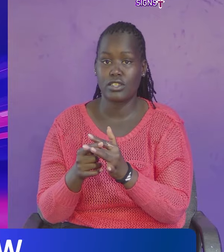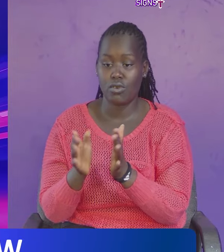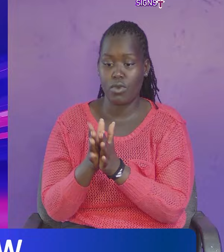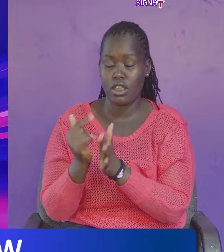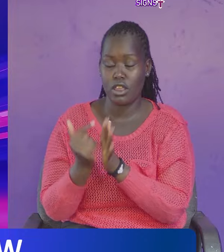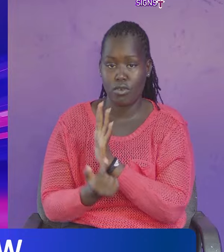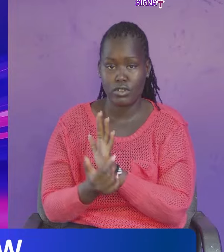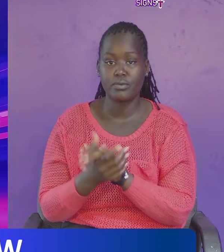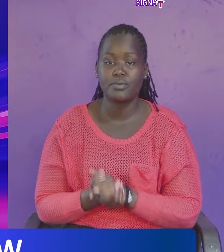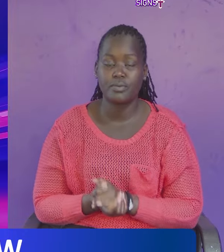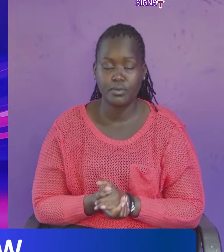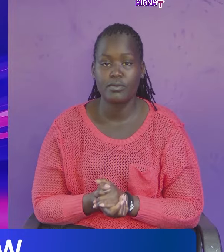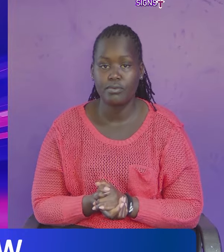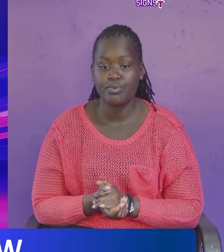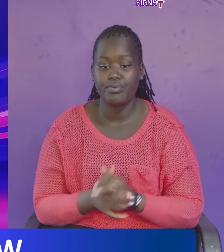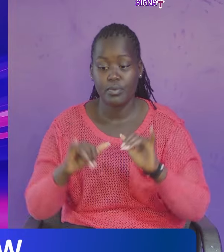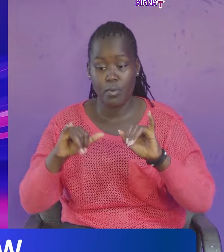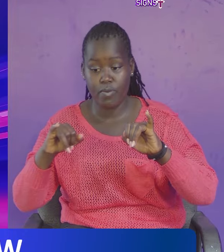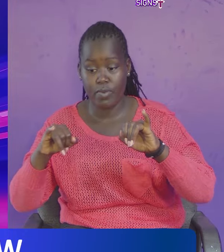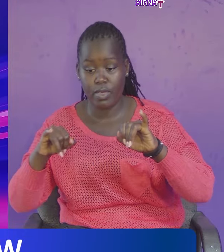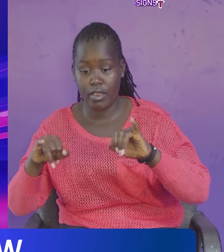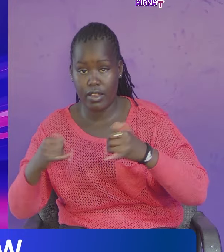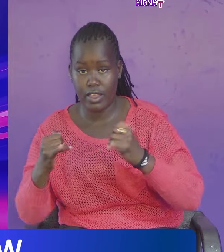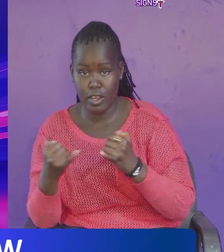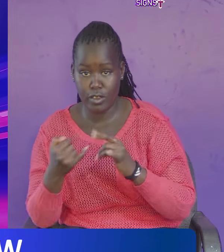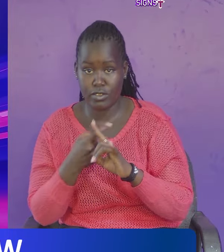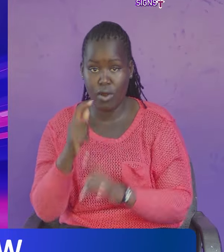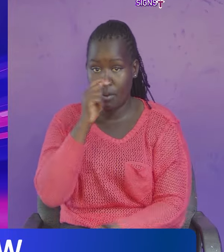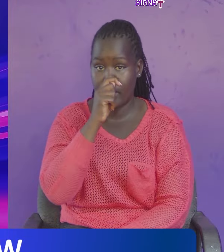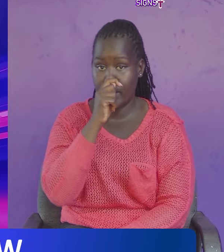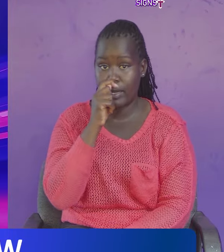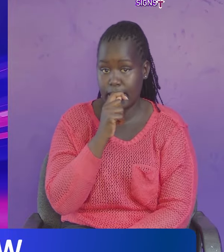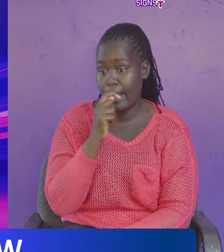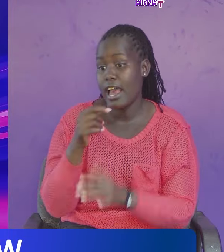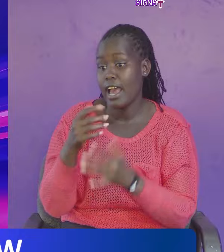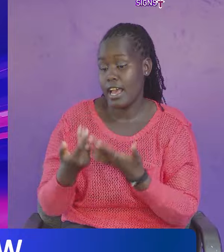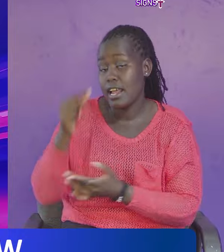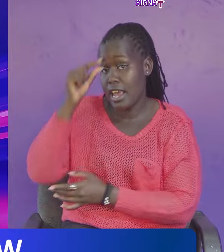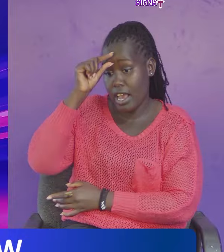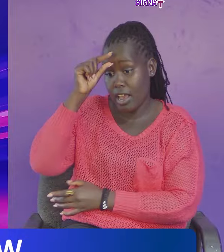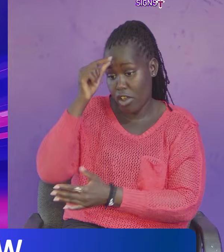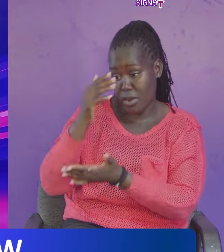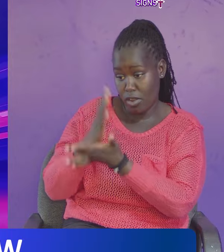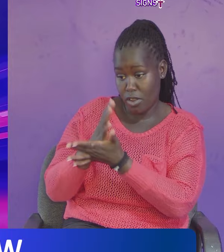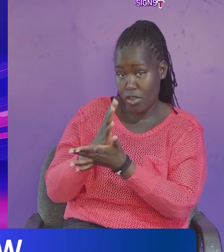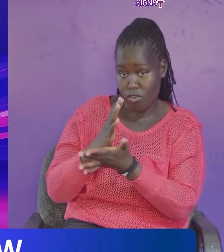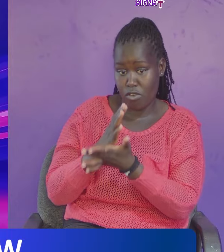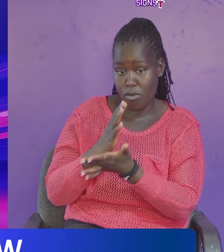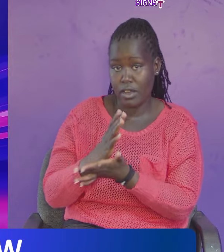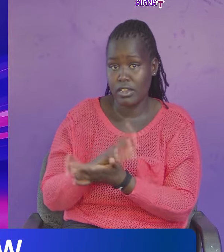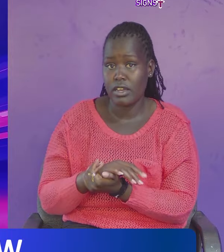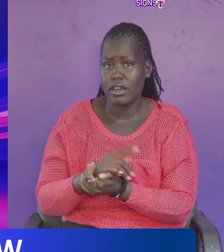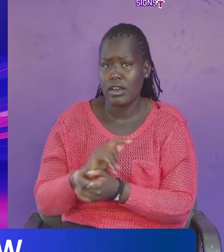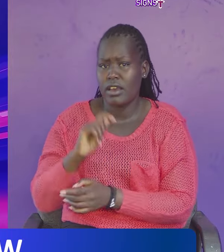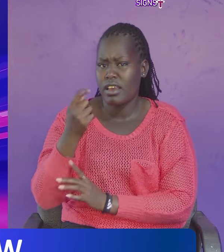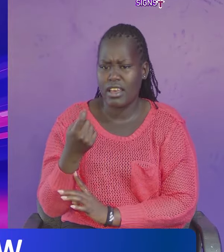the news from Tanzania, as a government confirms a Kenyan teacher killed